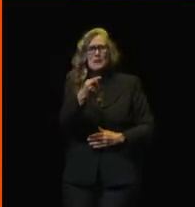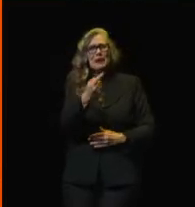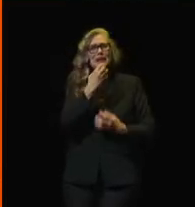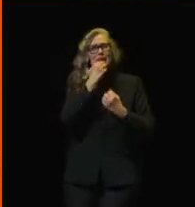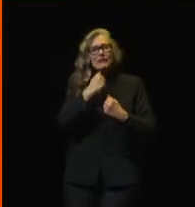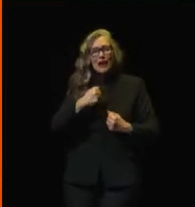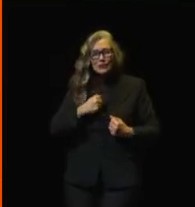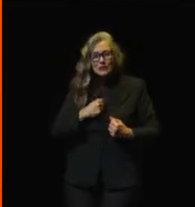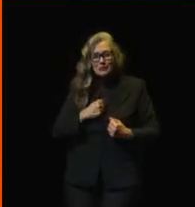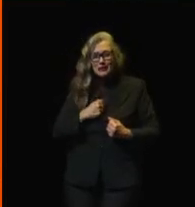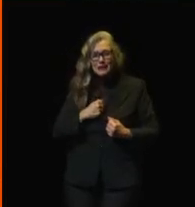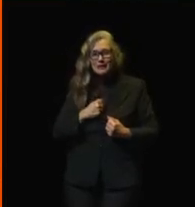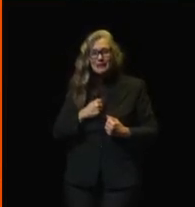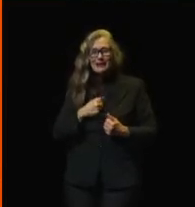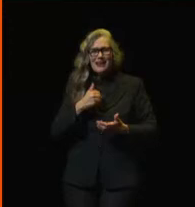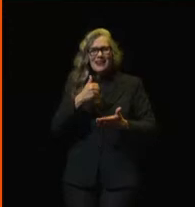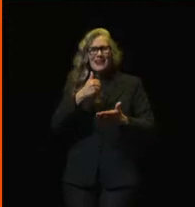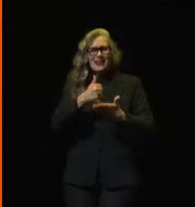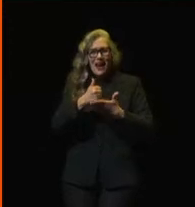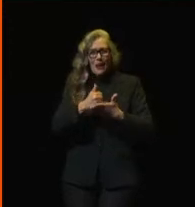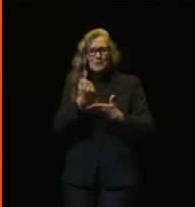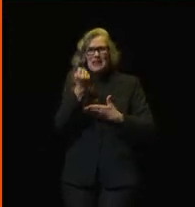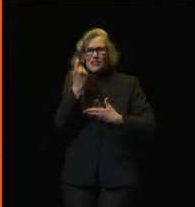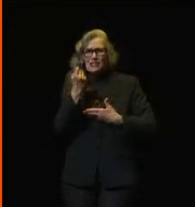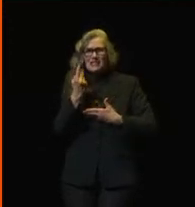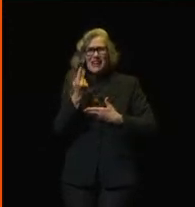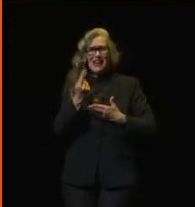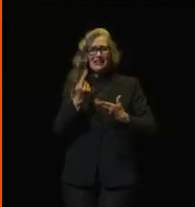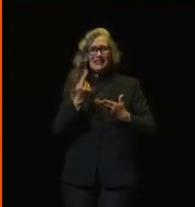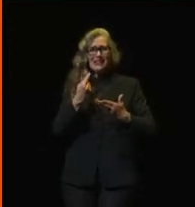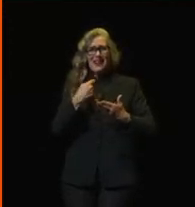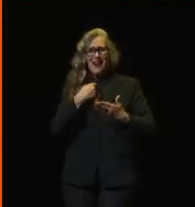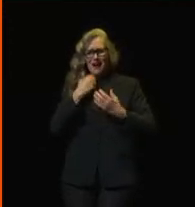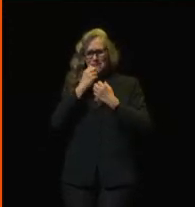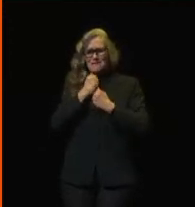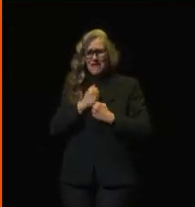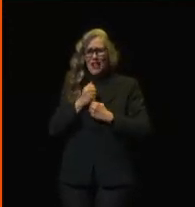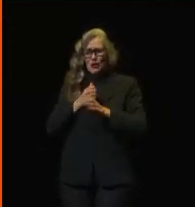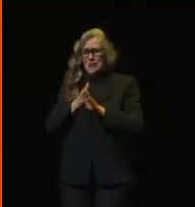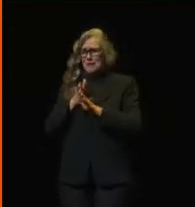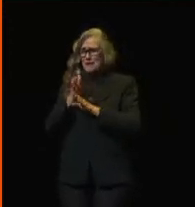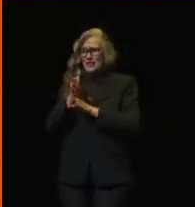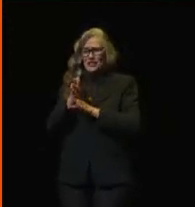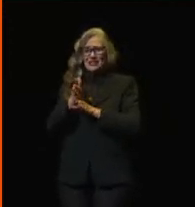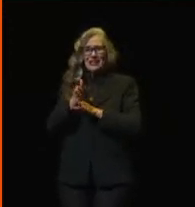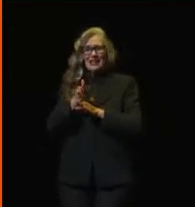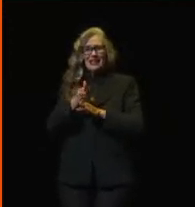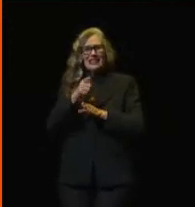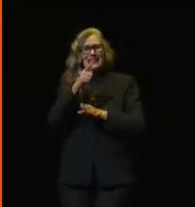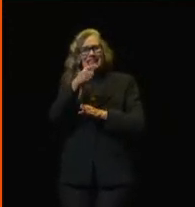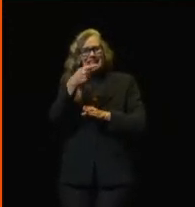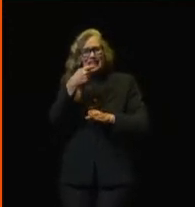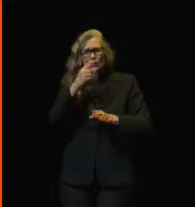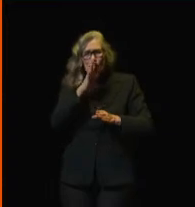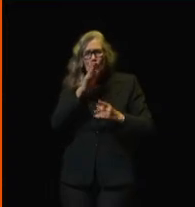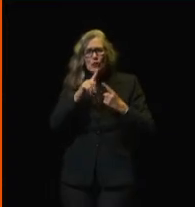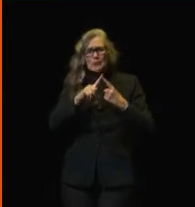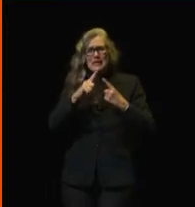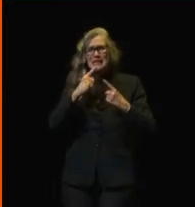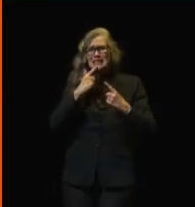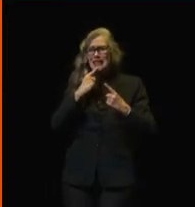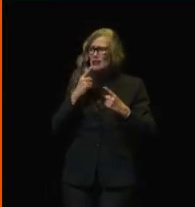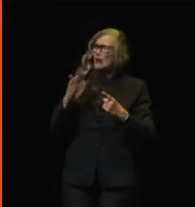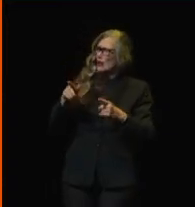he spoke about the need for major expansion of home care and the need to pay caregivers living wage. We